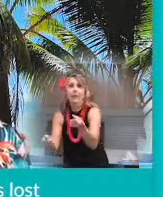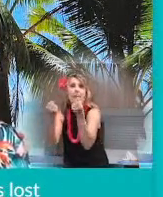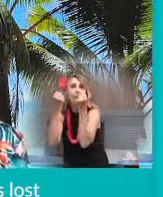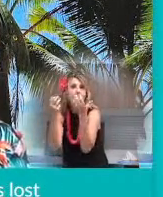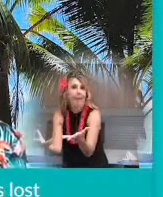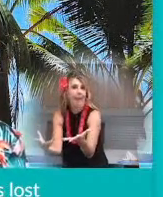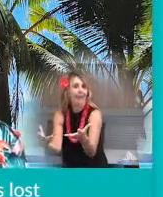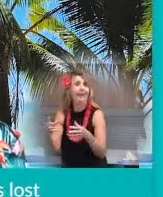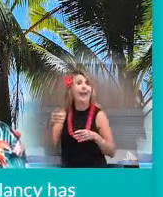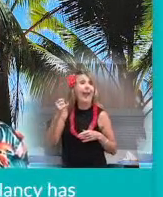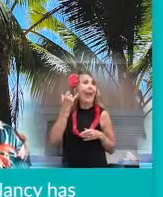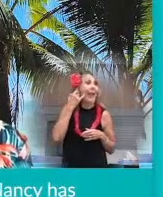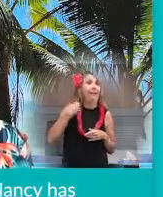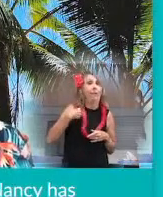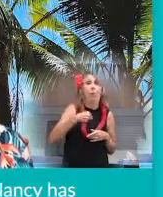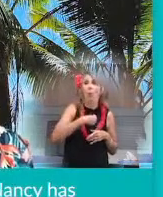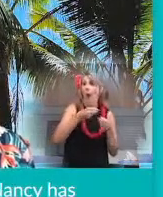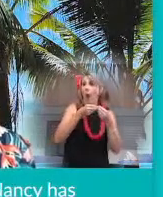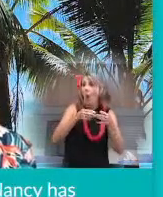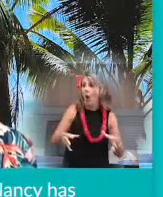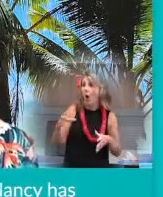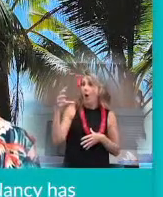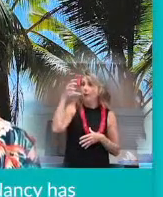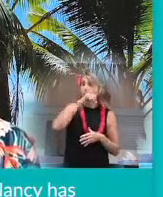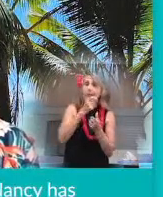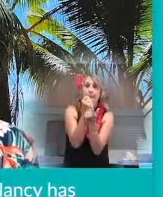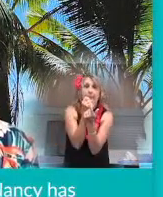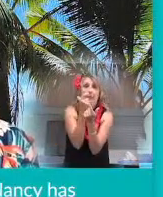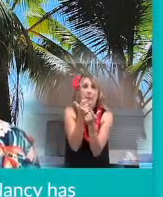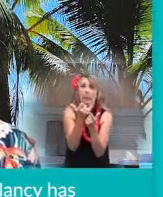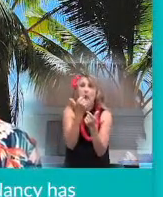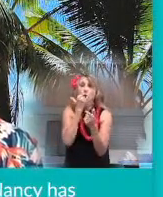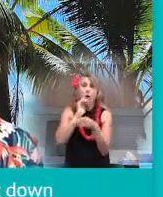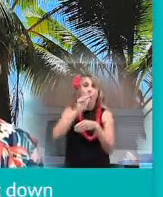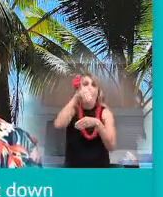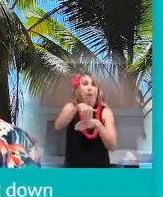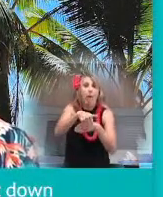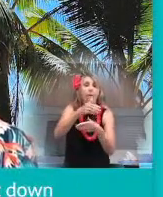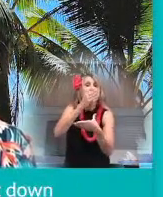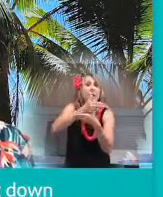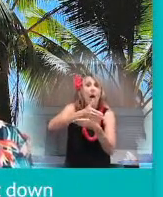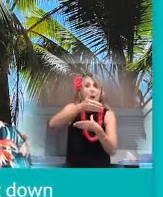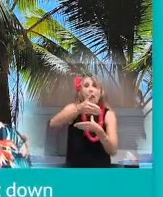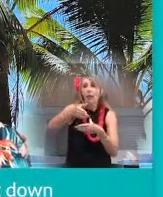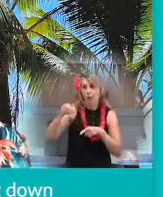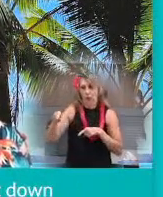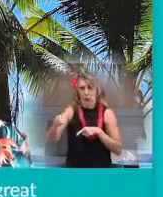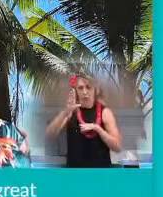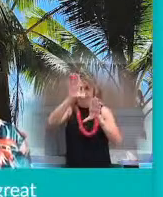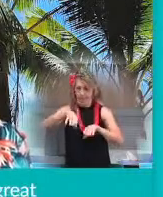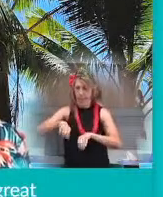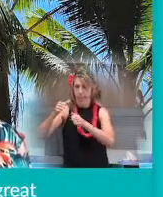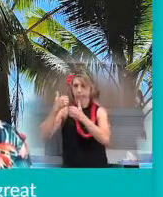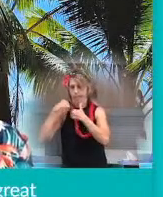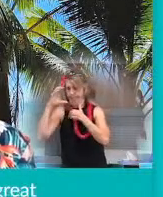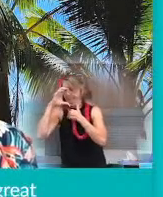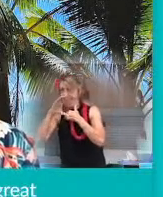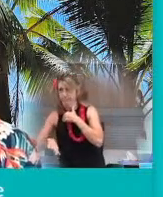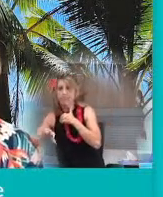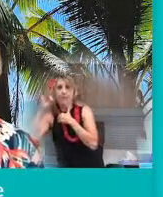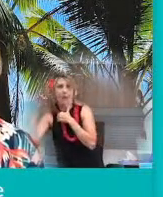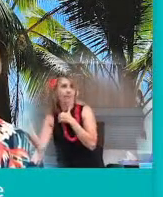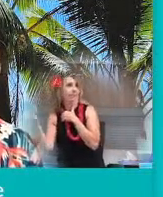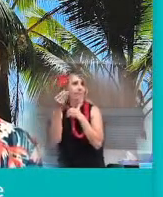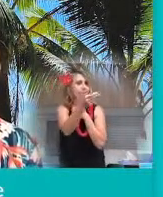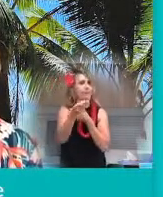there's something that was lost, missed, or deleted, or misfiled, Nancy has always been there to hunt it down. And she's done it all with